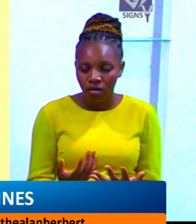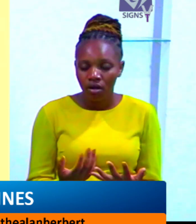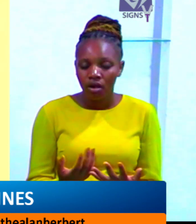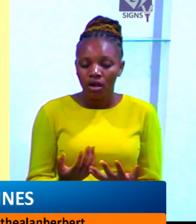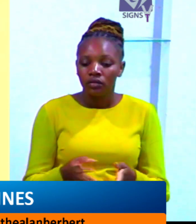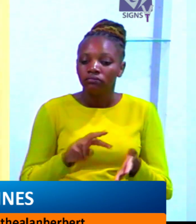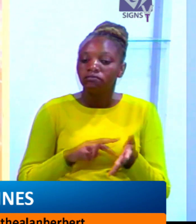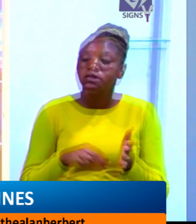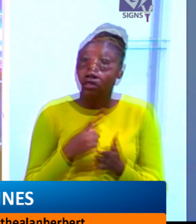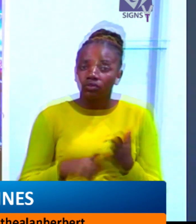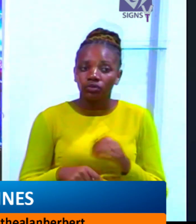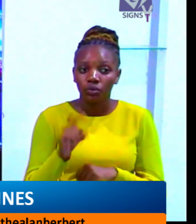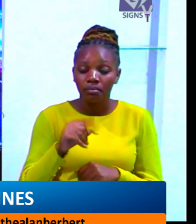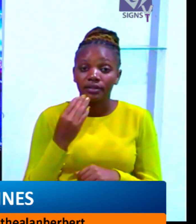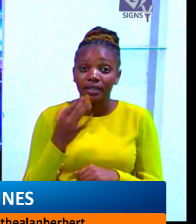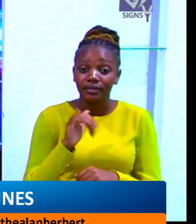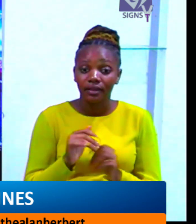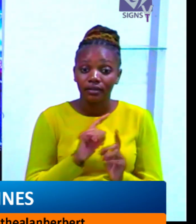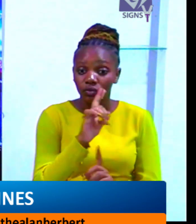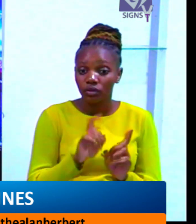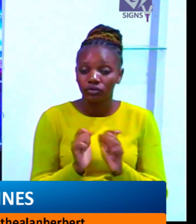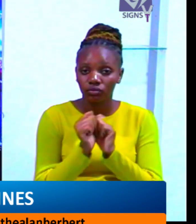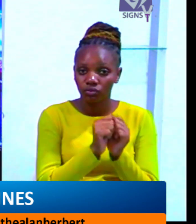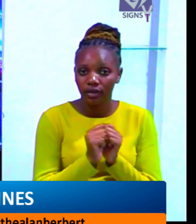So we need to answer that question together.